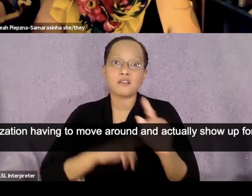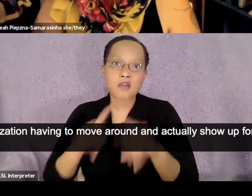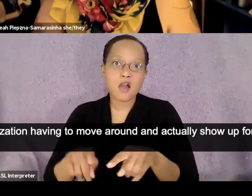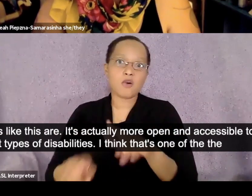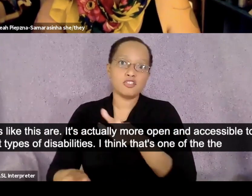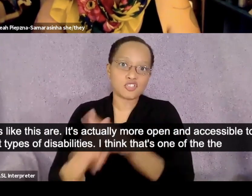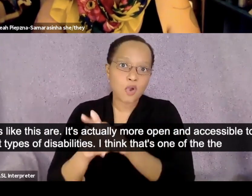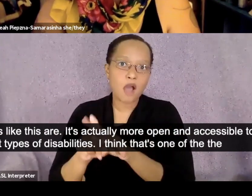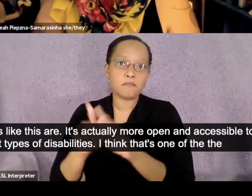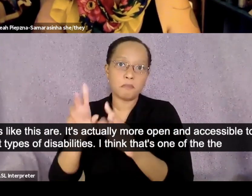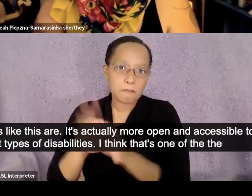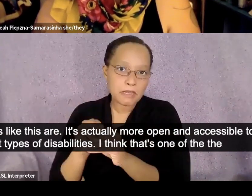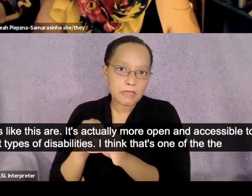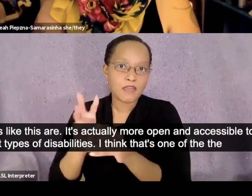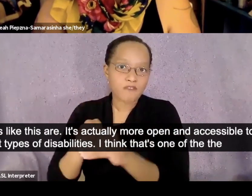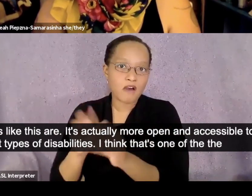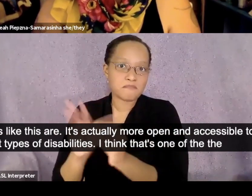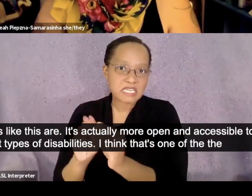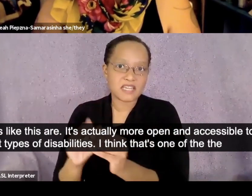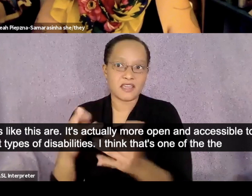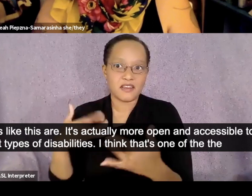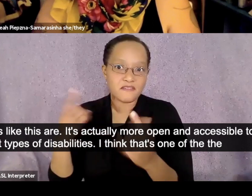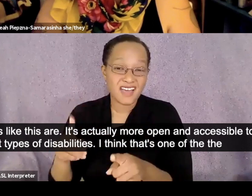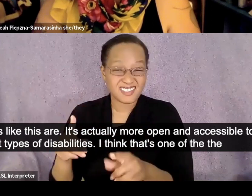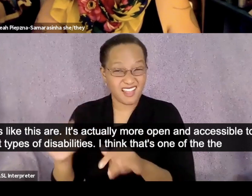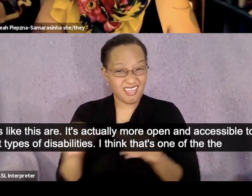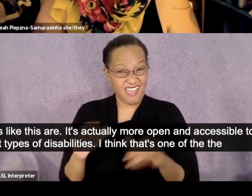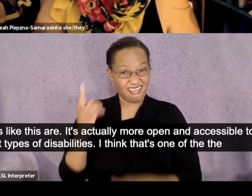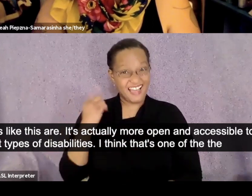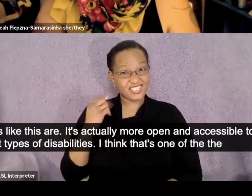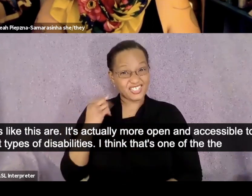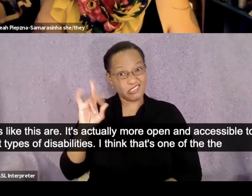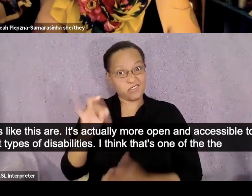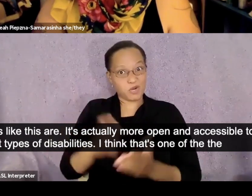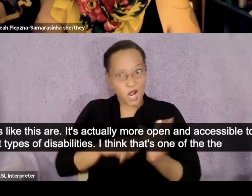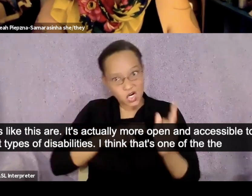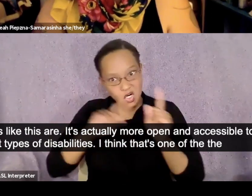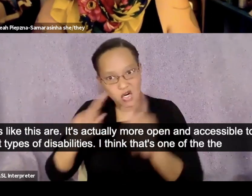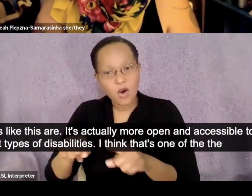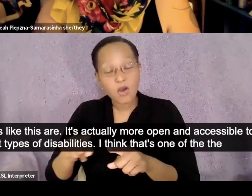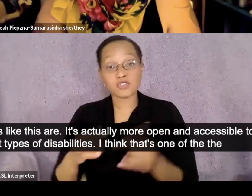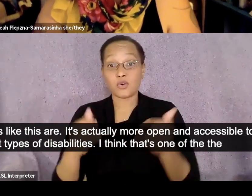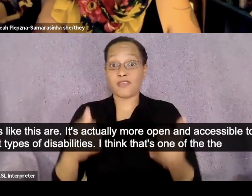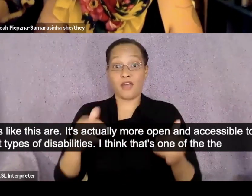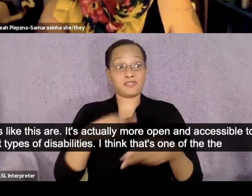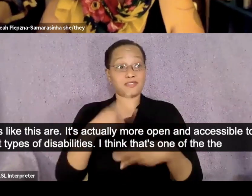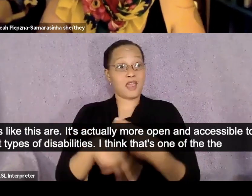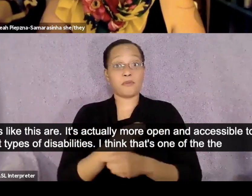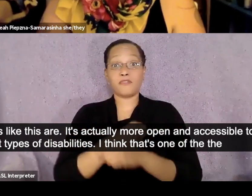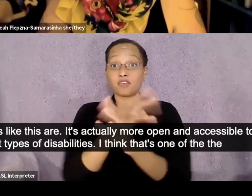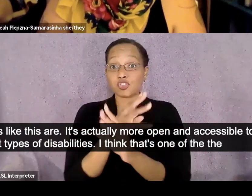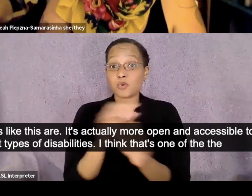was last year. So in some ways, being in spaces like this it's actually more open and accessible to more